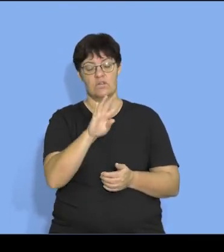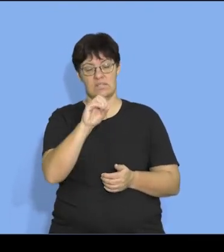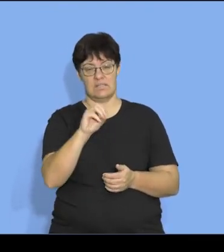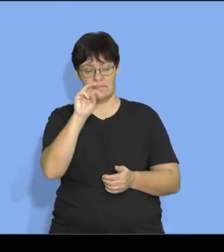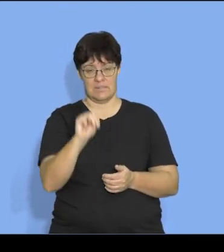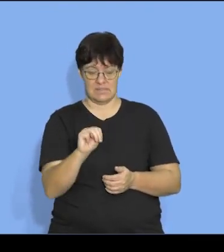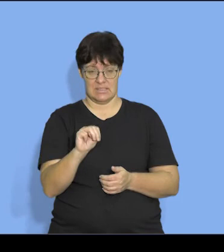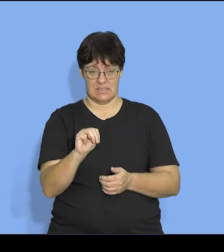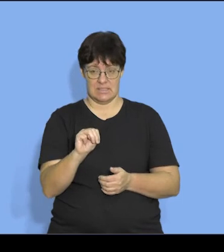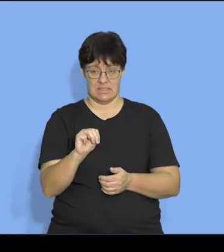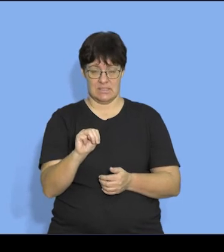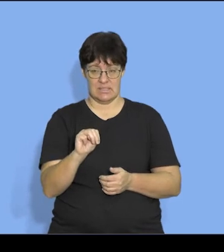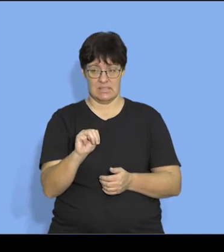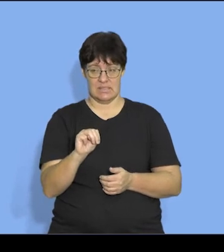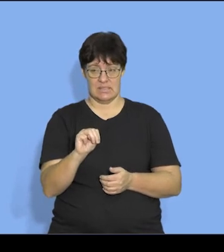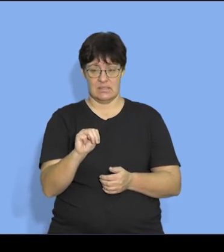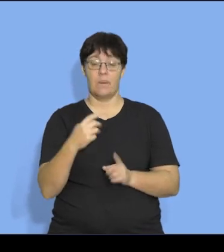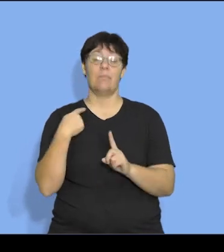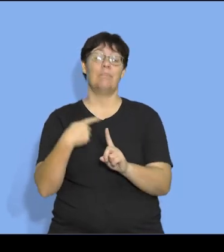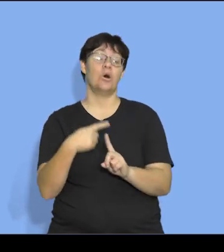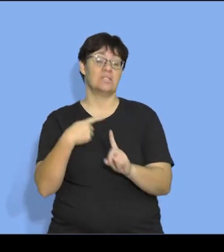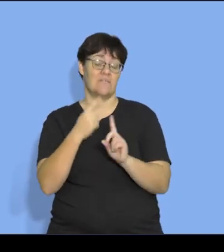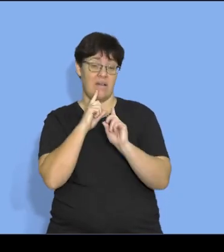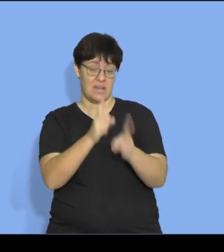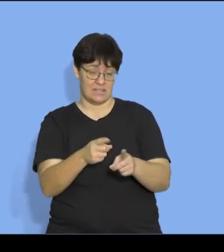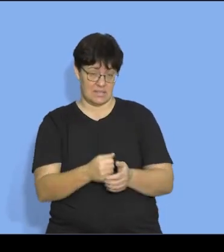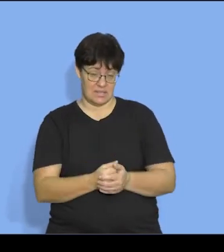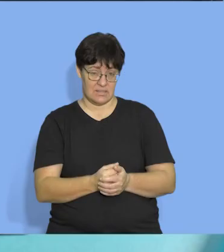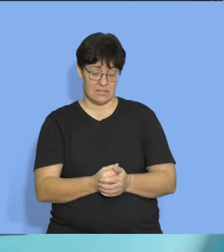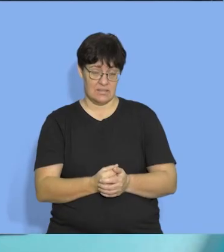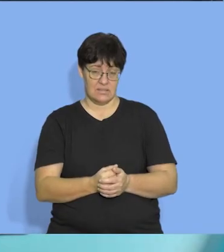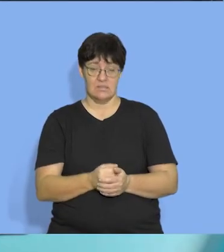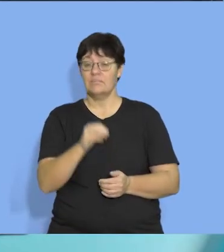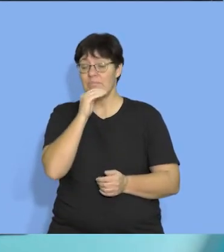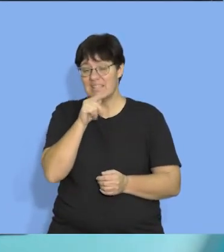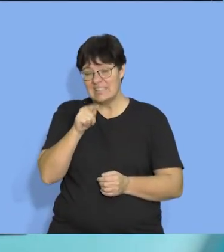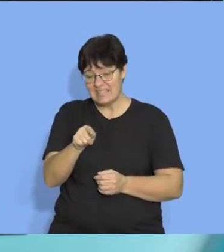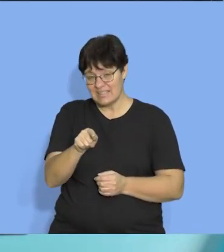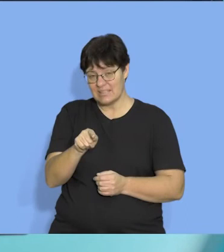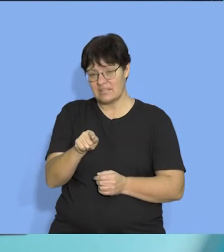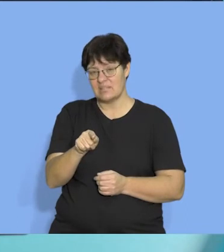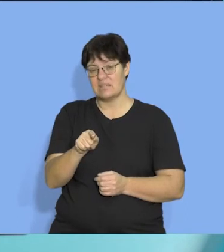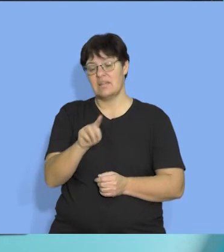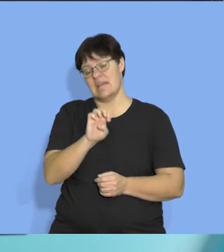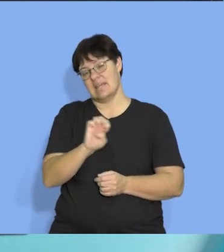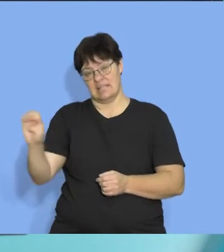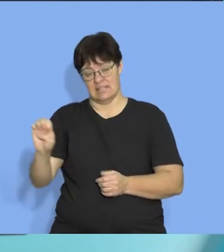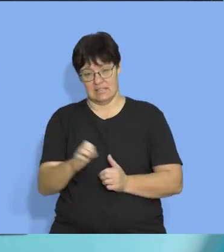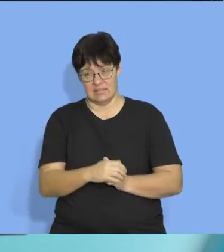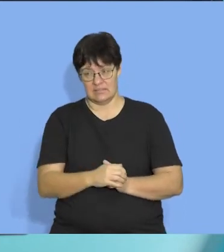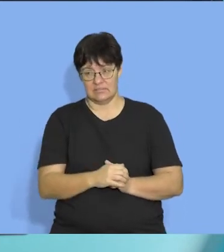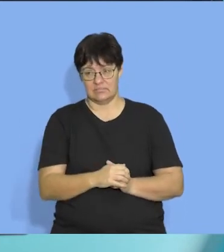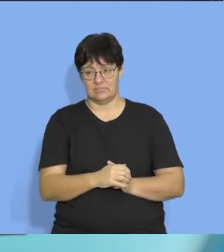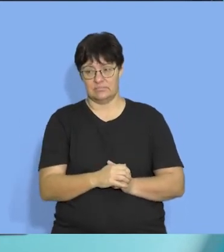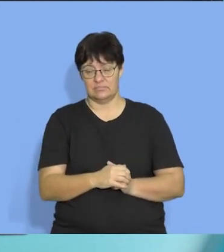So I get 40 meters. I get a positive answer. That means that this is 40 meters